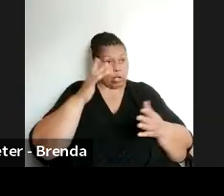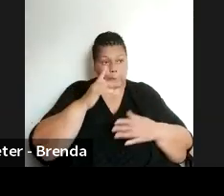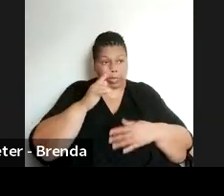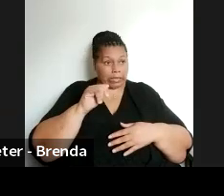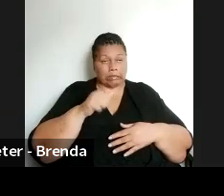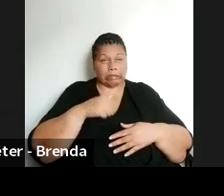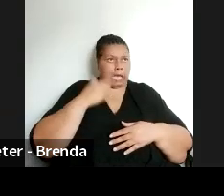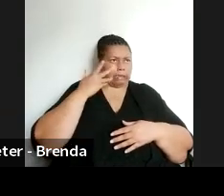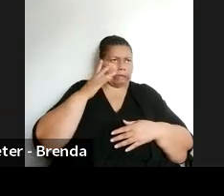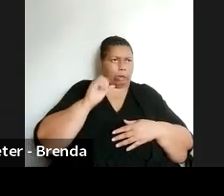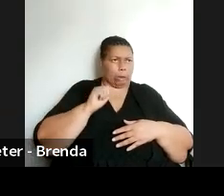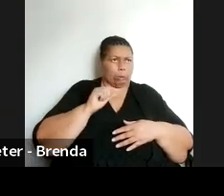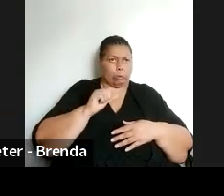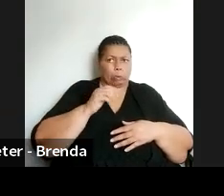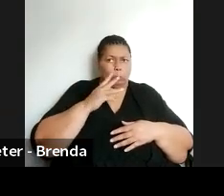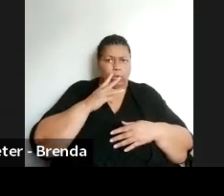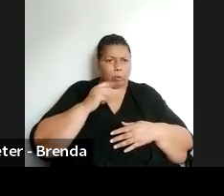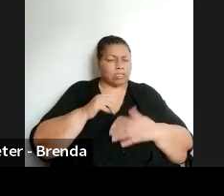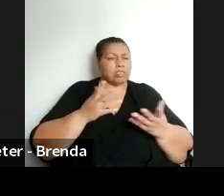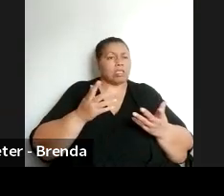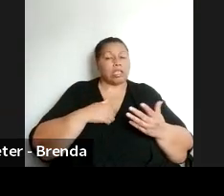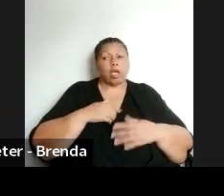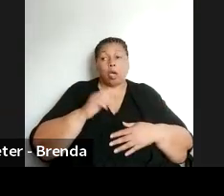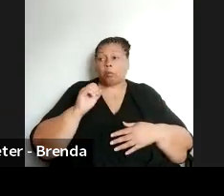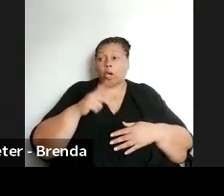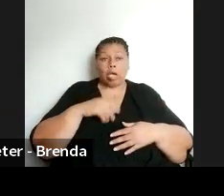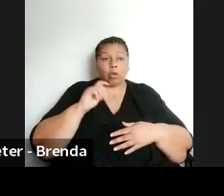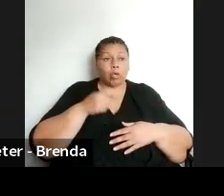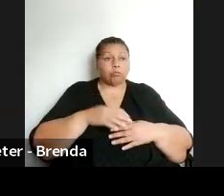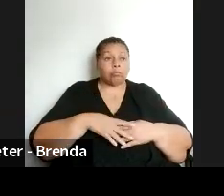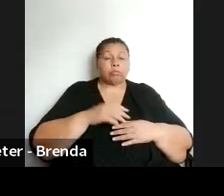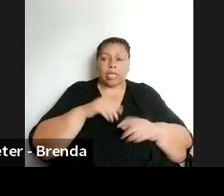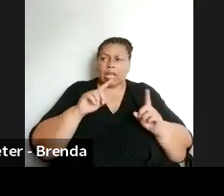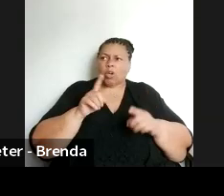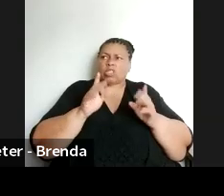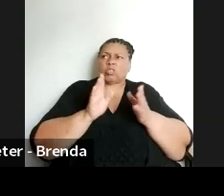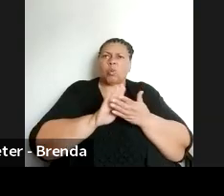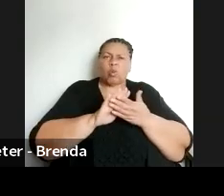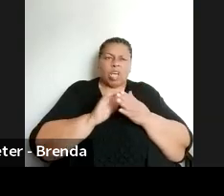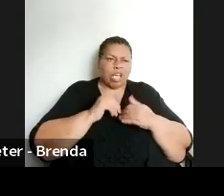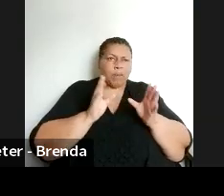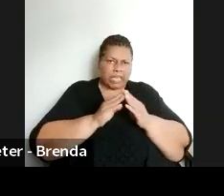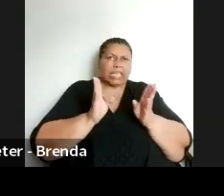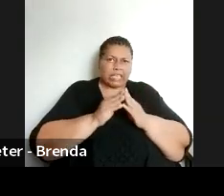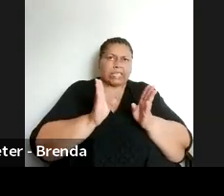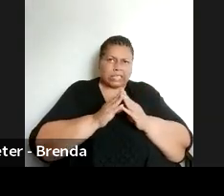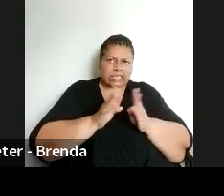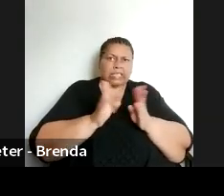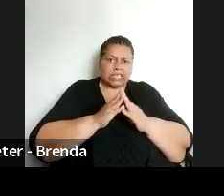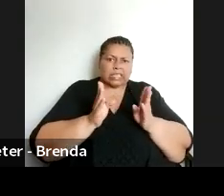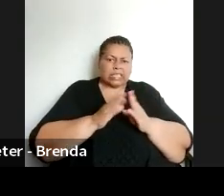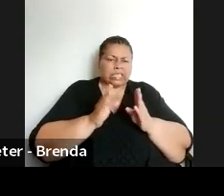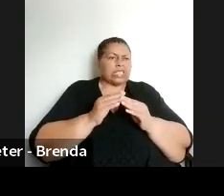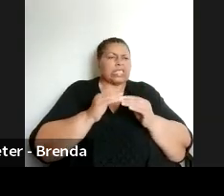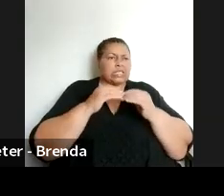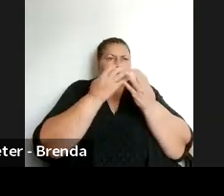thought, oh, okay, cool. And I went to school, and we had all these meetings and stuff. And like, I remember there were like 14 people around the